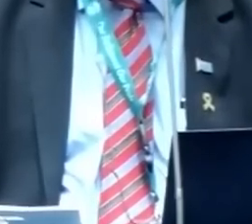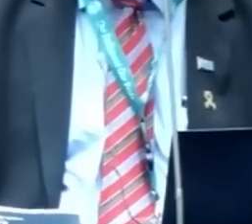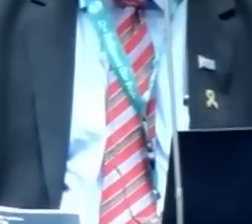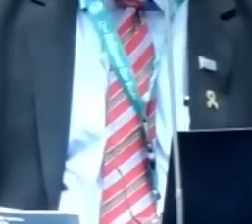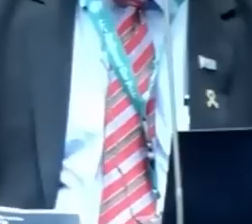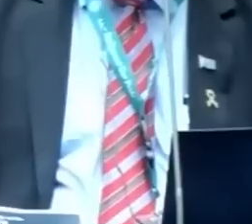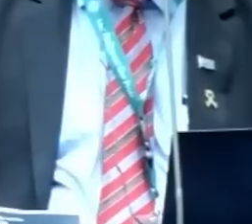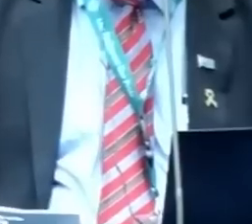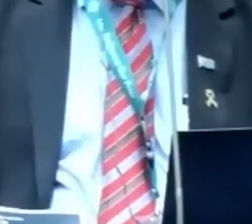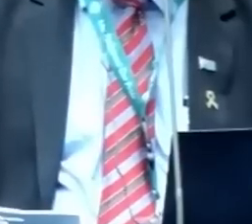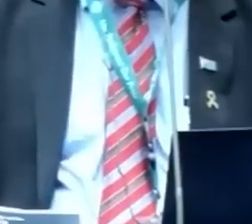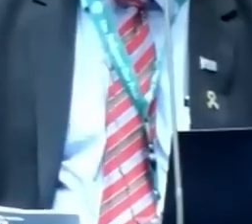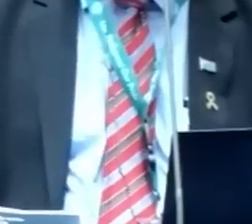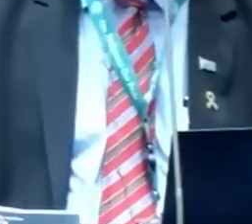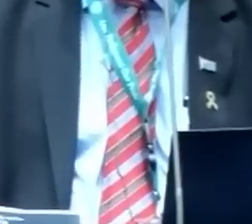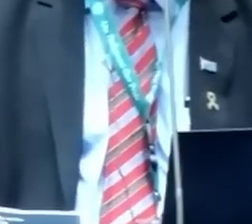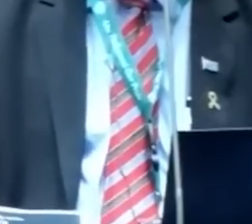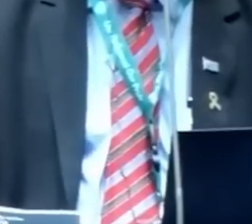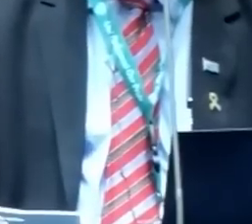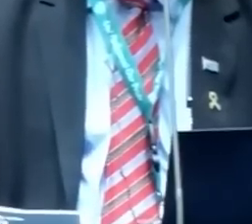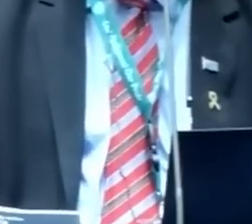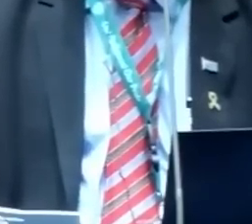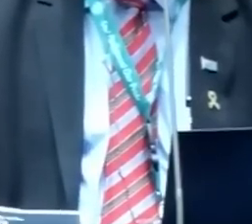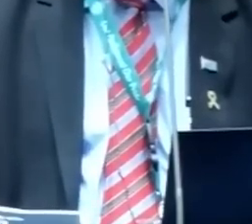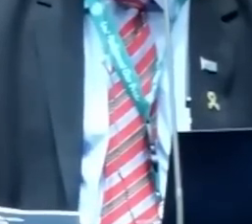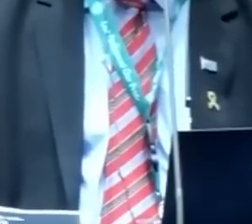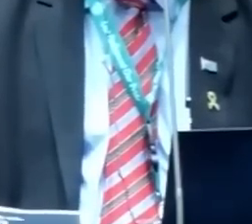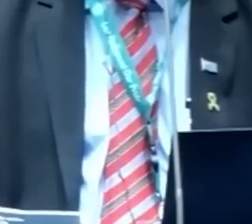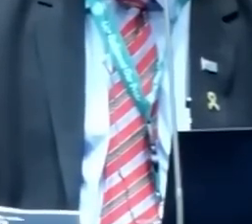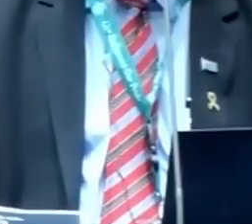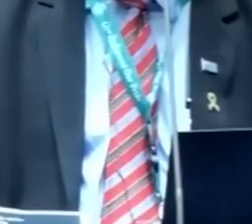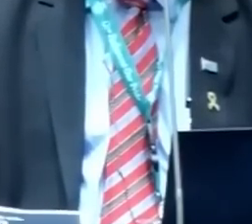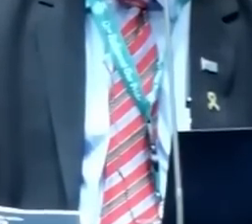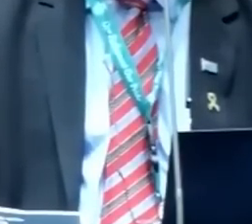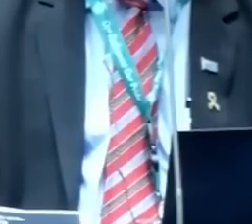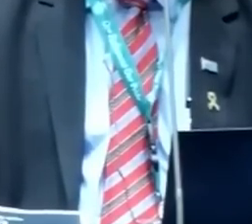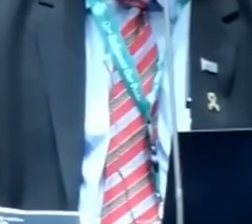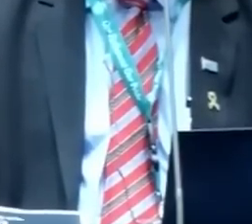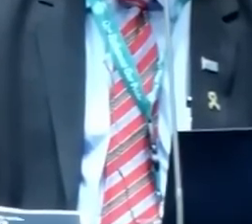love. Paul's letter to the Galatians 5:13.